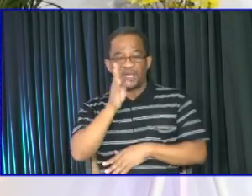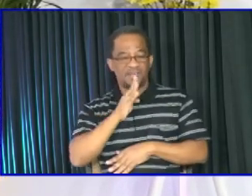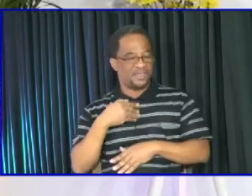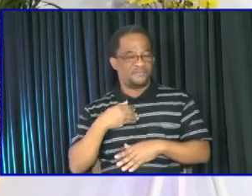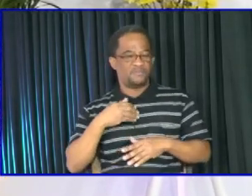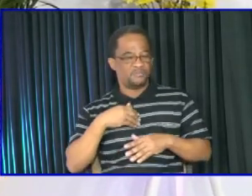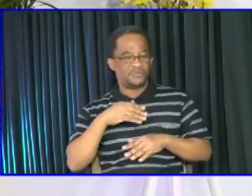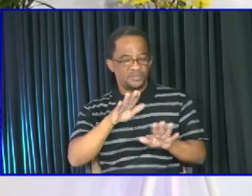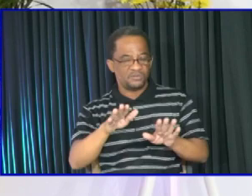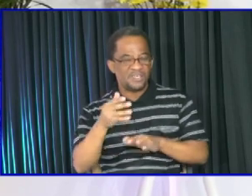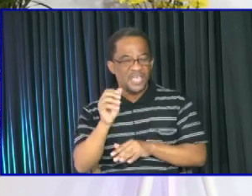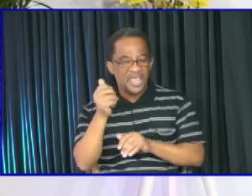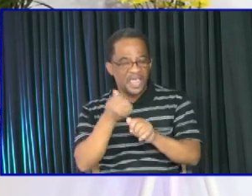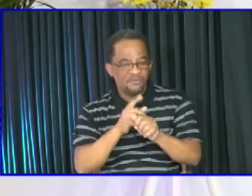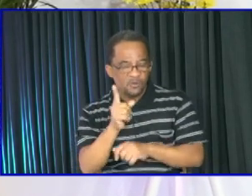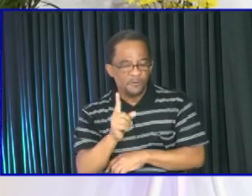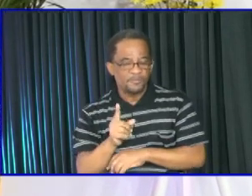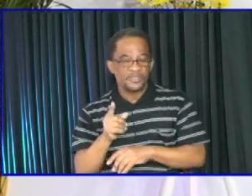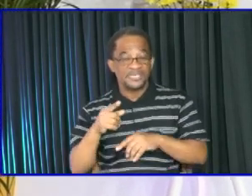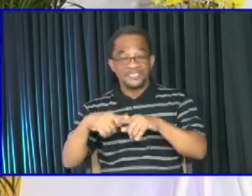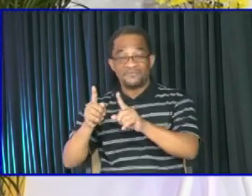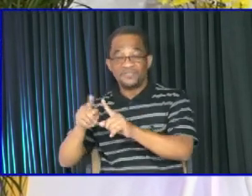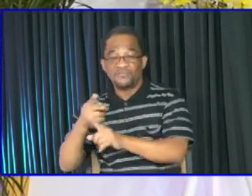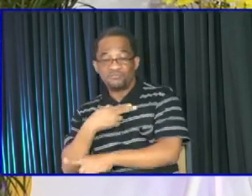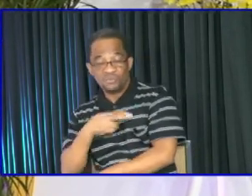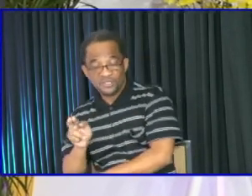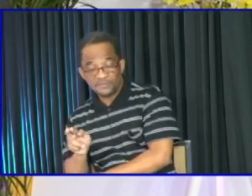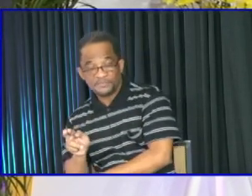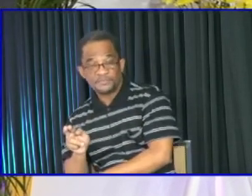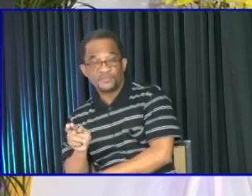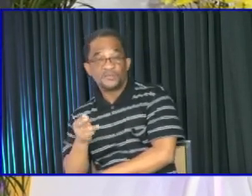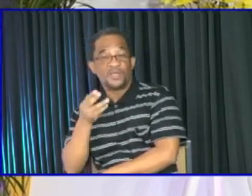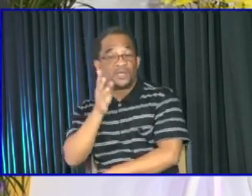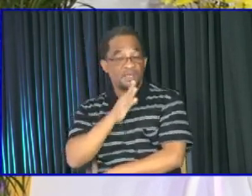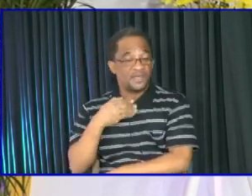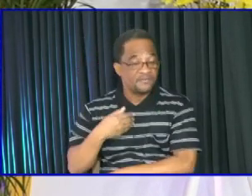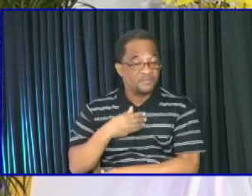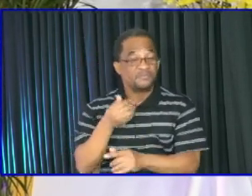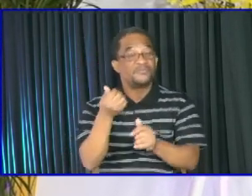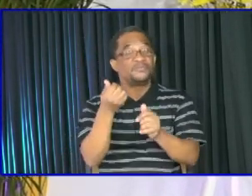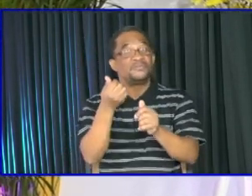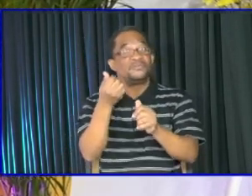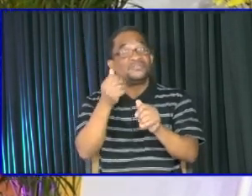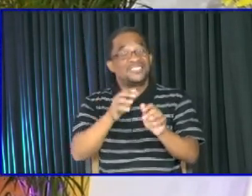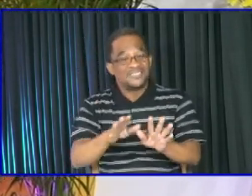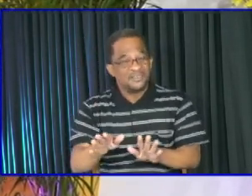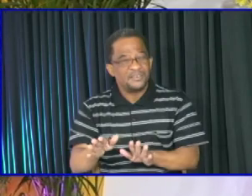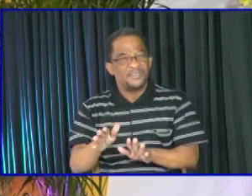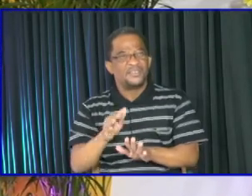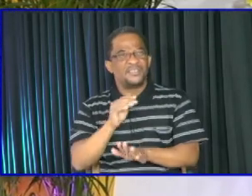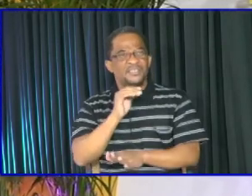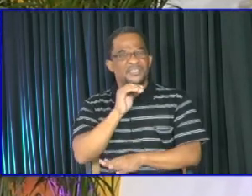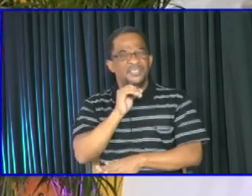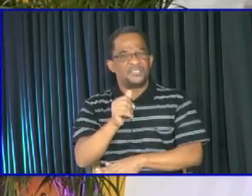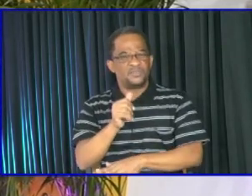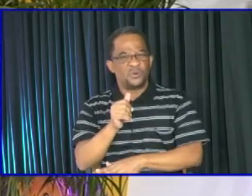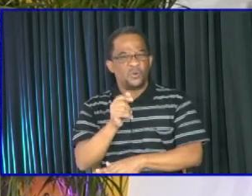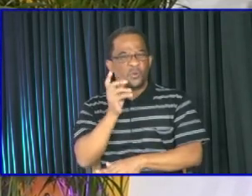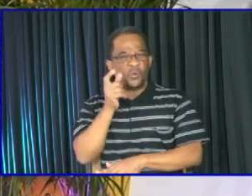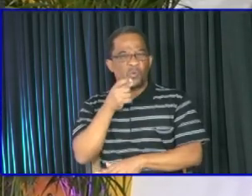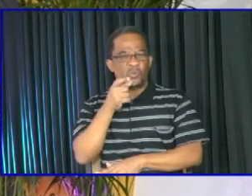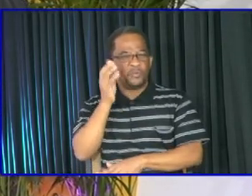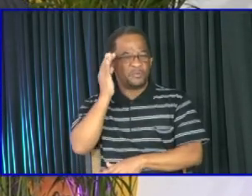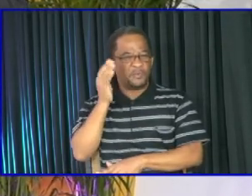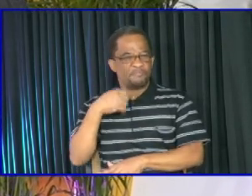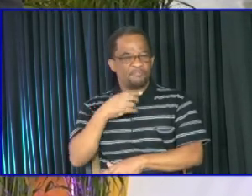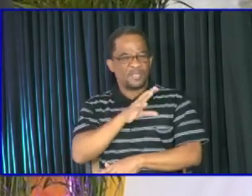everywhere around the world in different denominations, God has his children who may not even be considered Christian. God